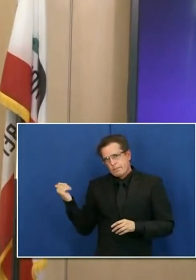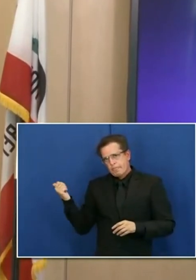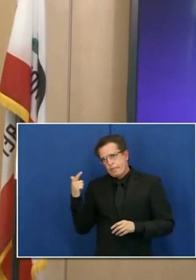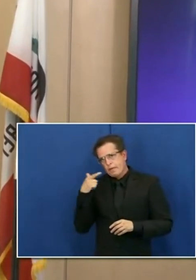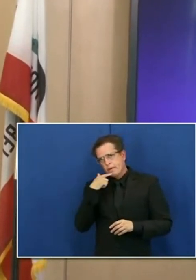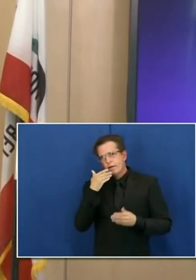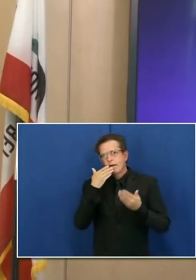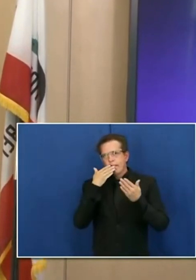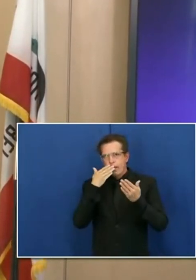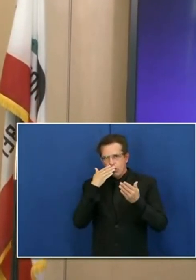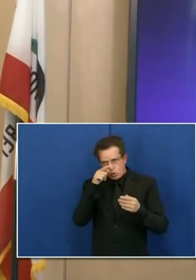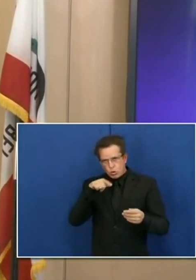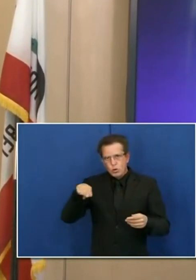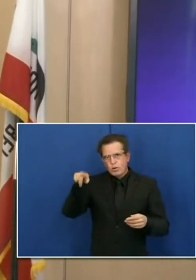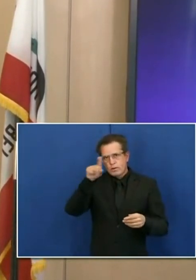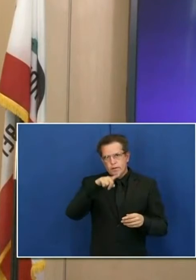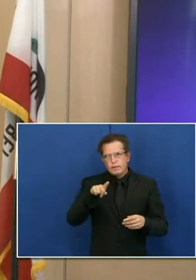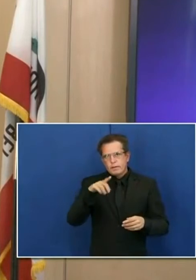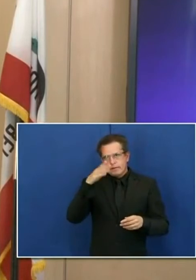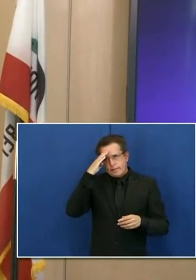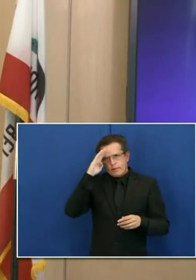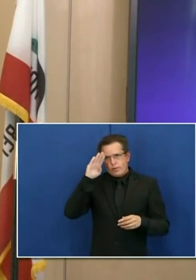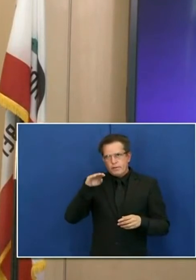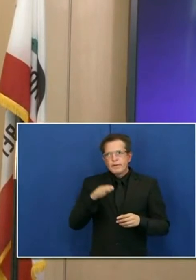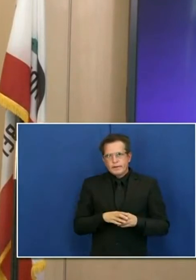Thank you, Supervisor. Which one's alive here?